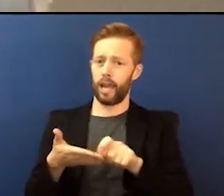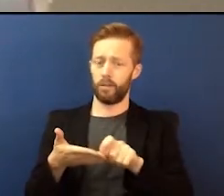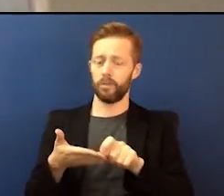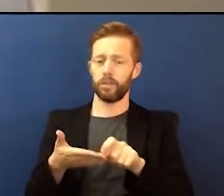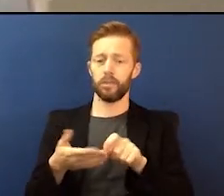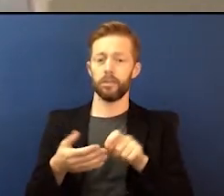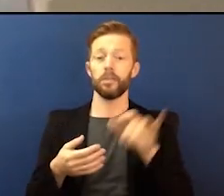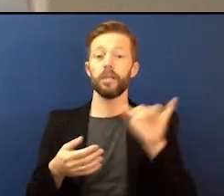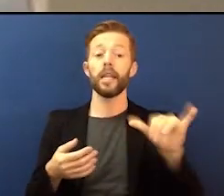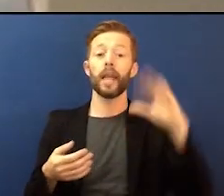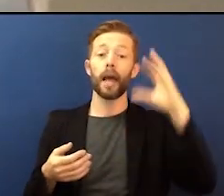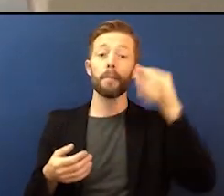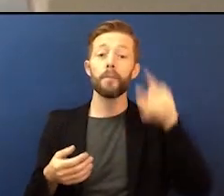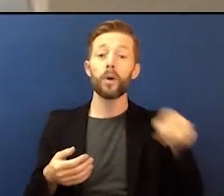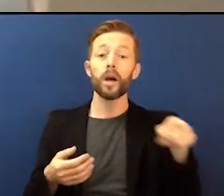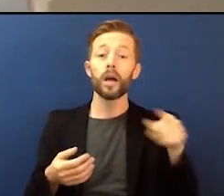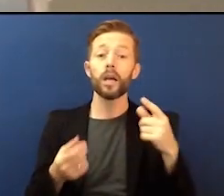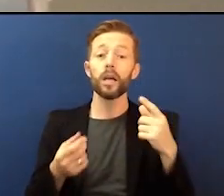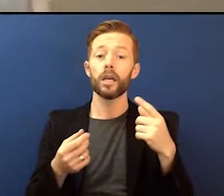copying the